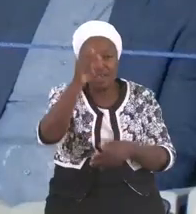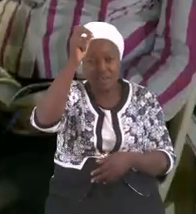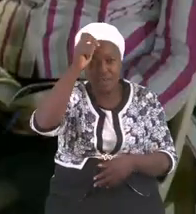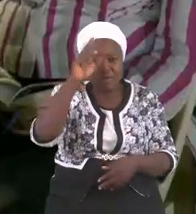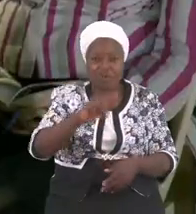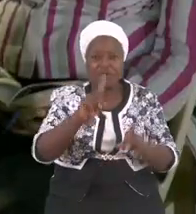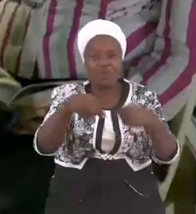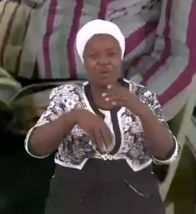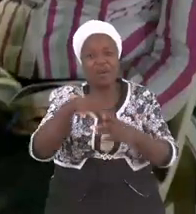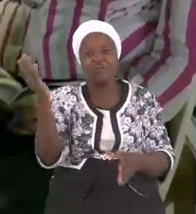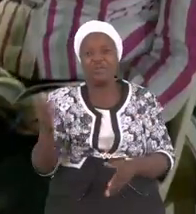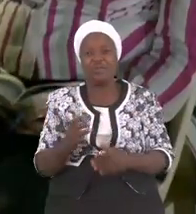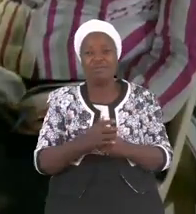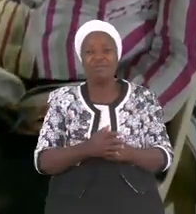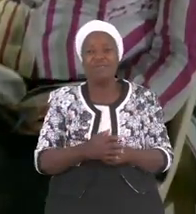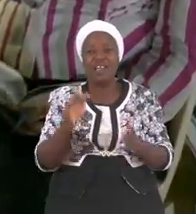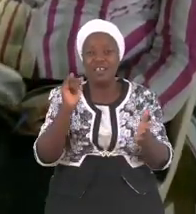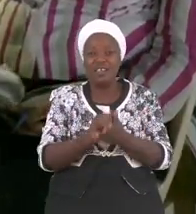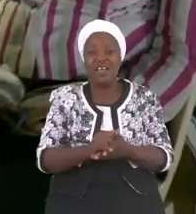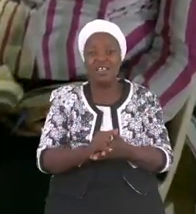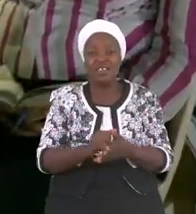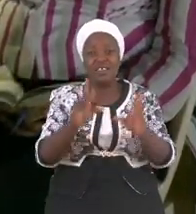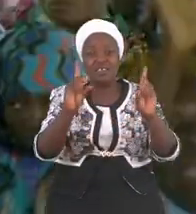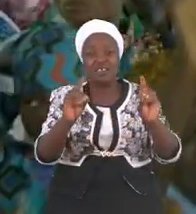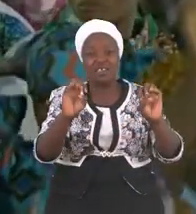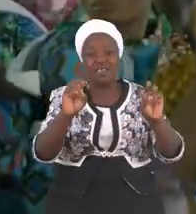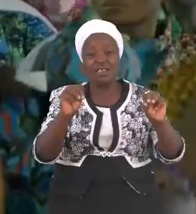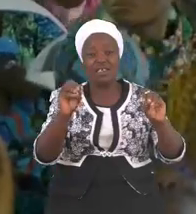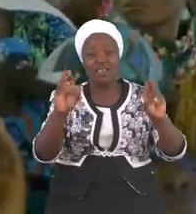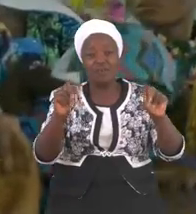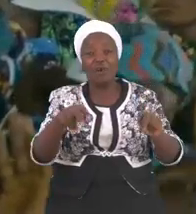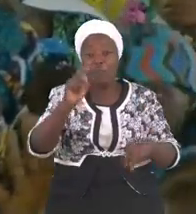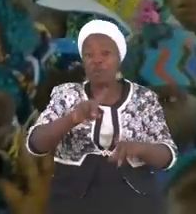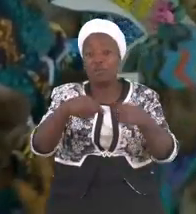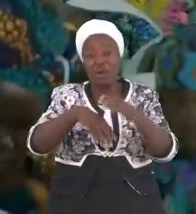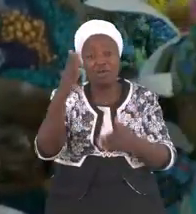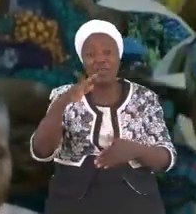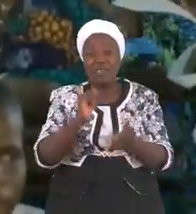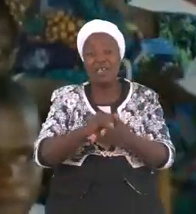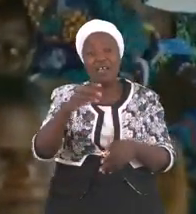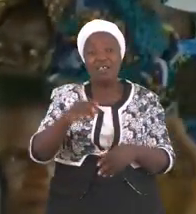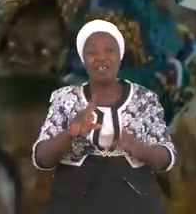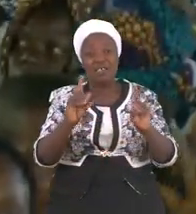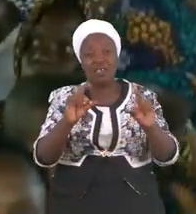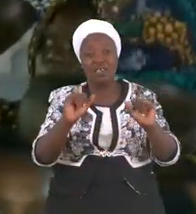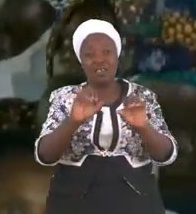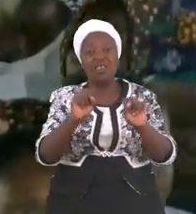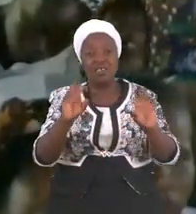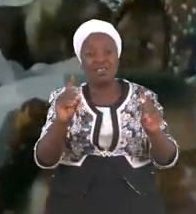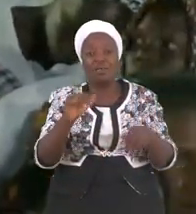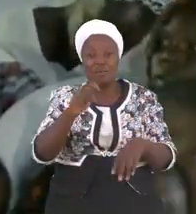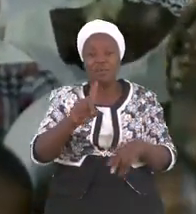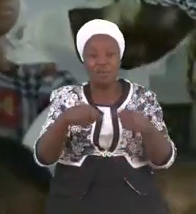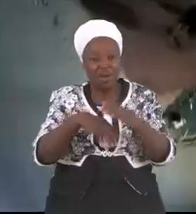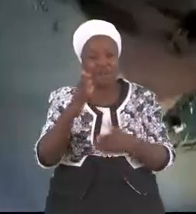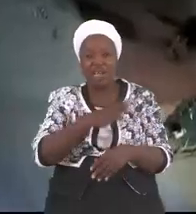out. That demon must go out. That disease must go out. And then